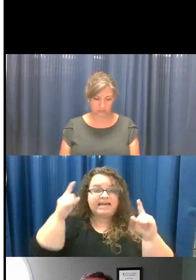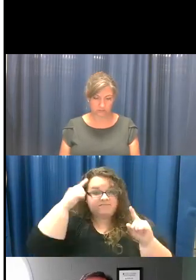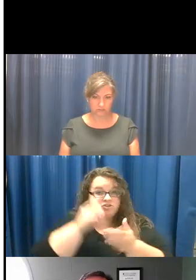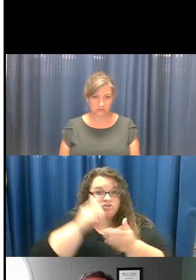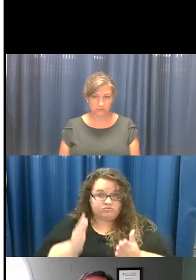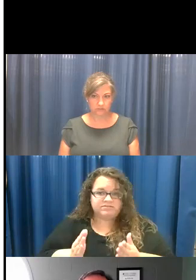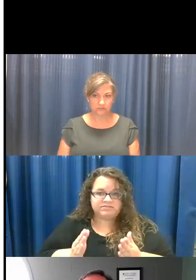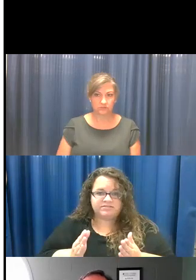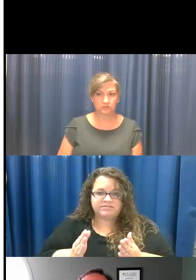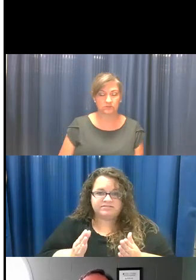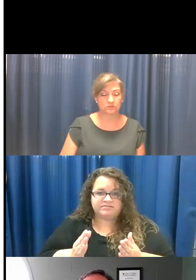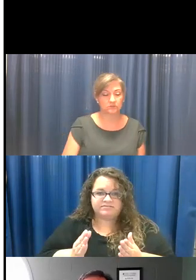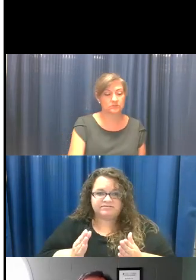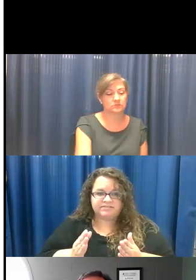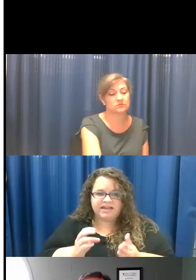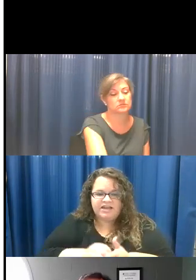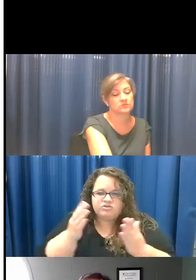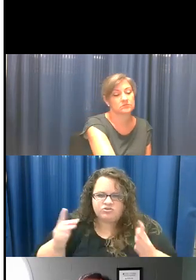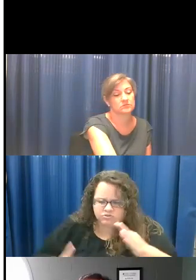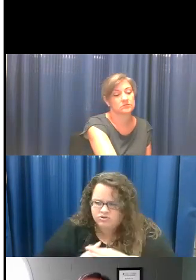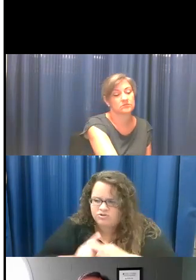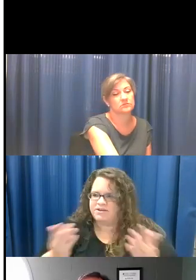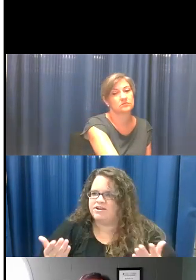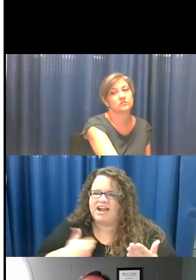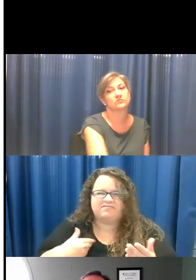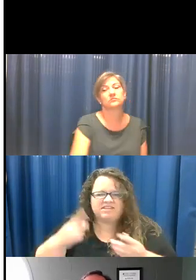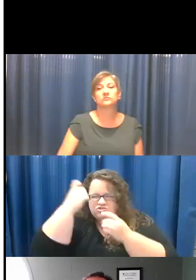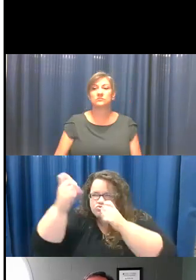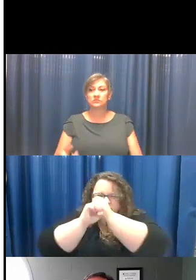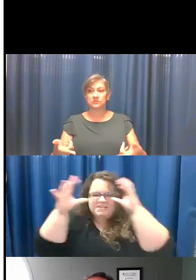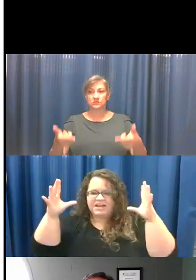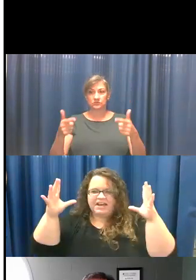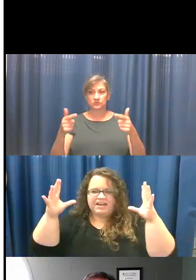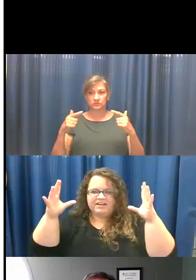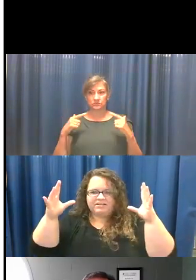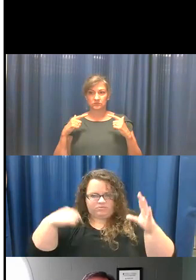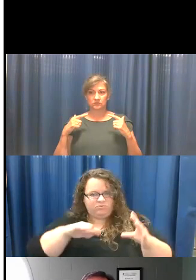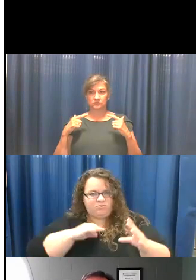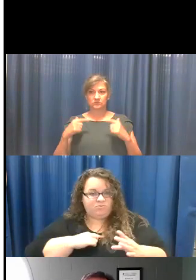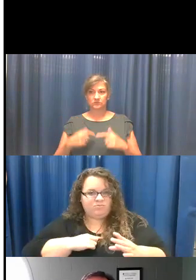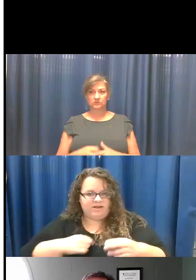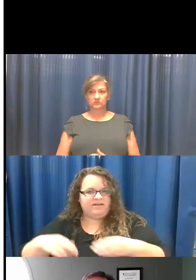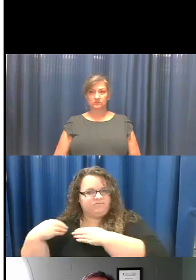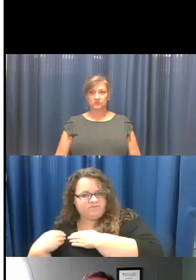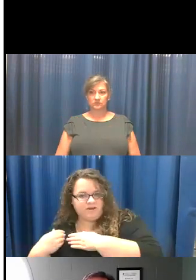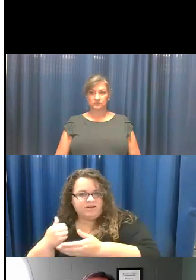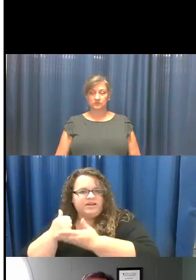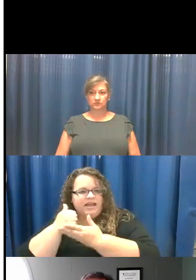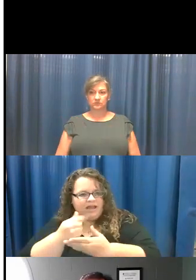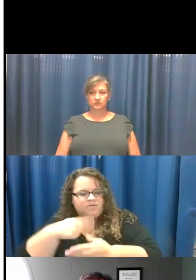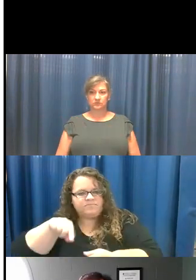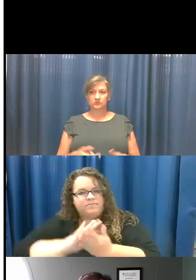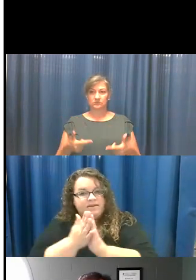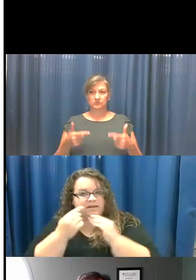who bring us their dreams and entrust that to us. We have a responsibility back to them to help them be